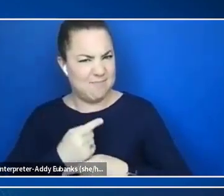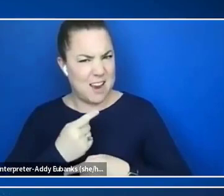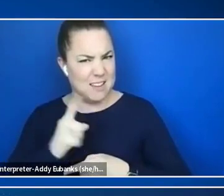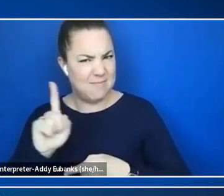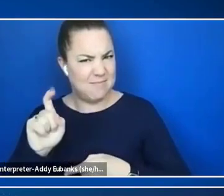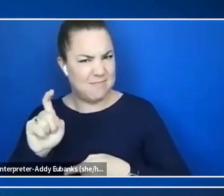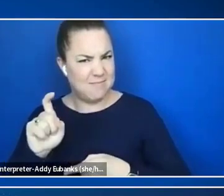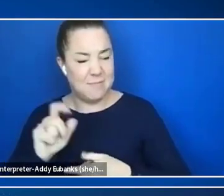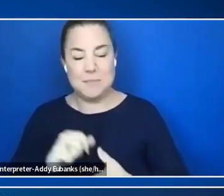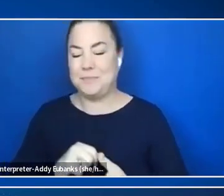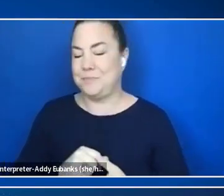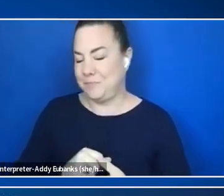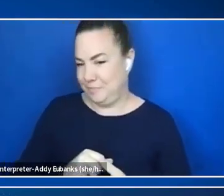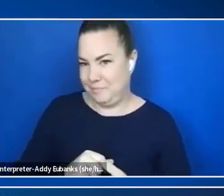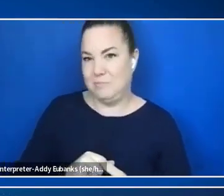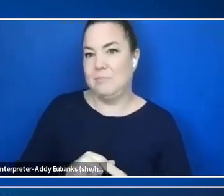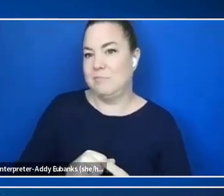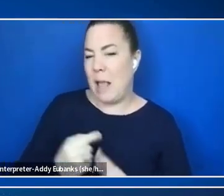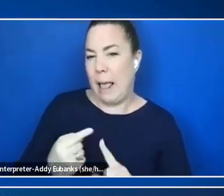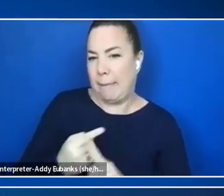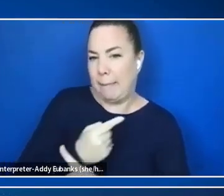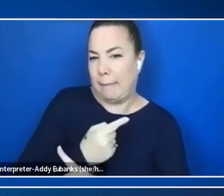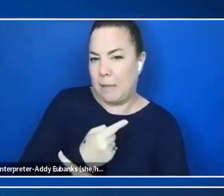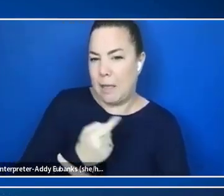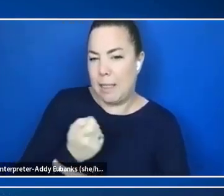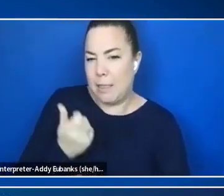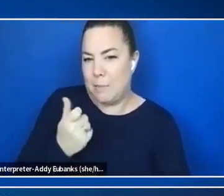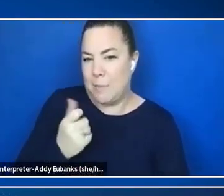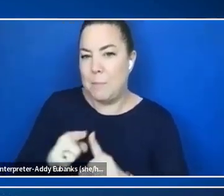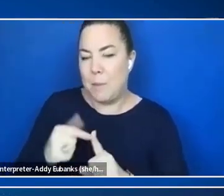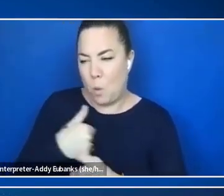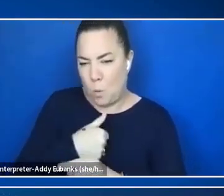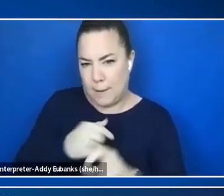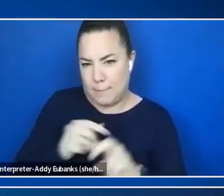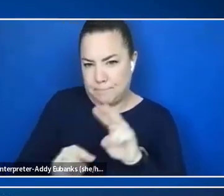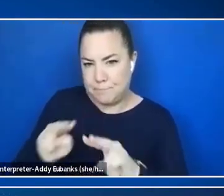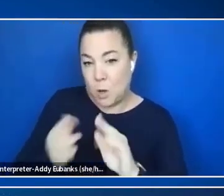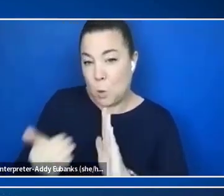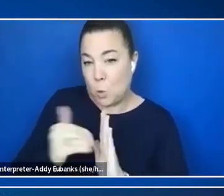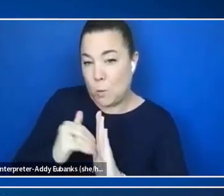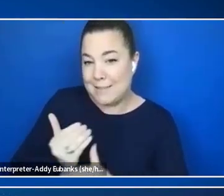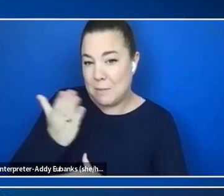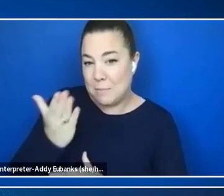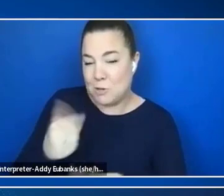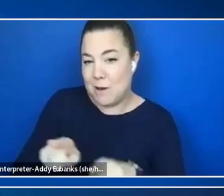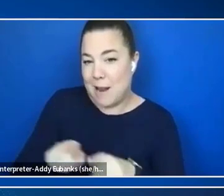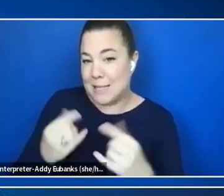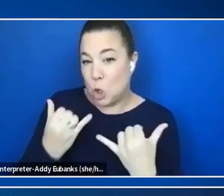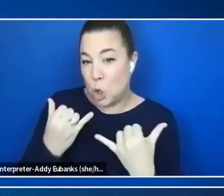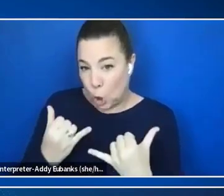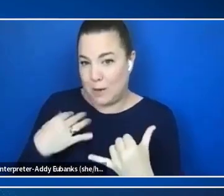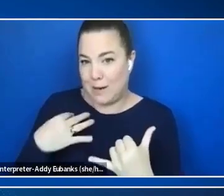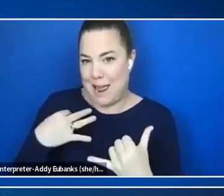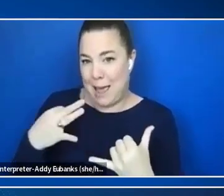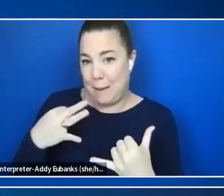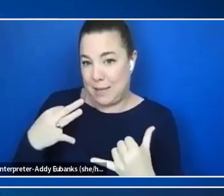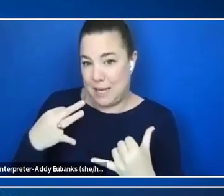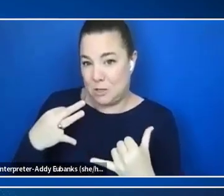This is, slightly off topic, but we do look at resubmissions as a current application,